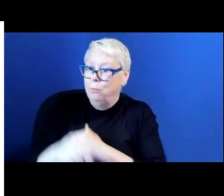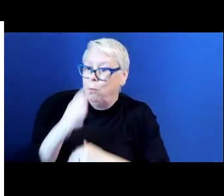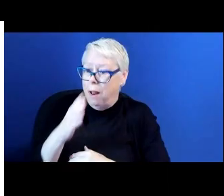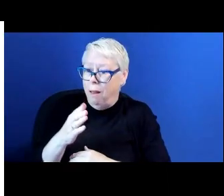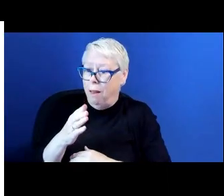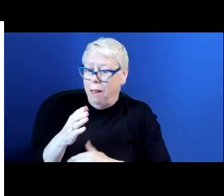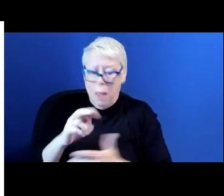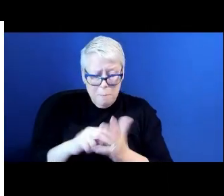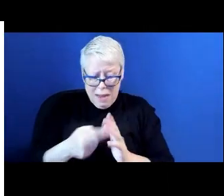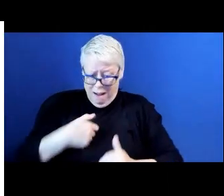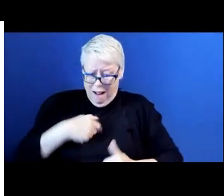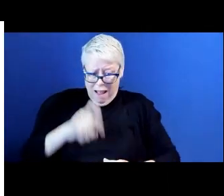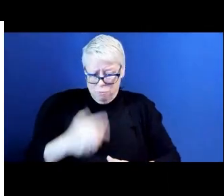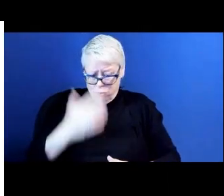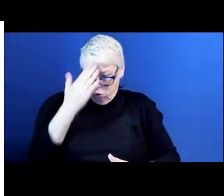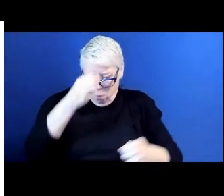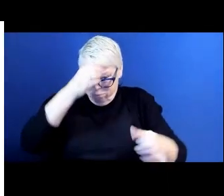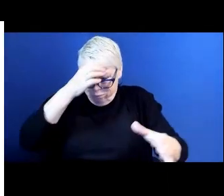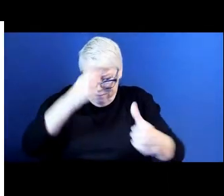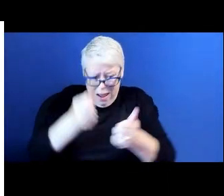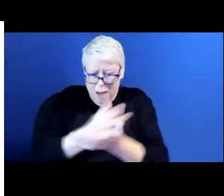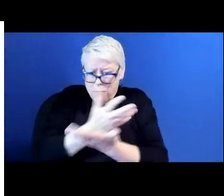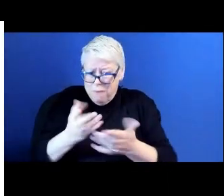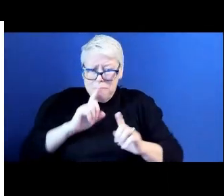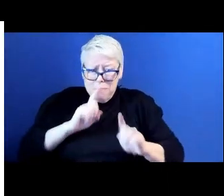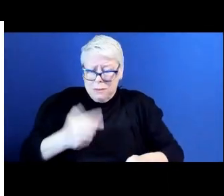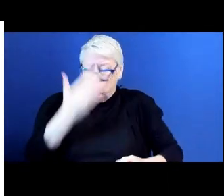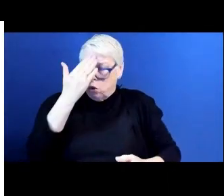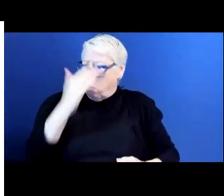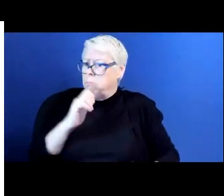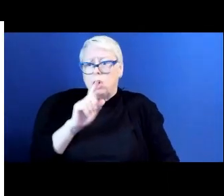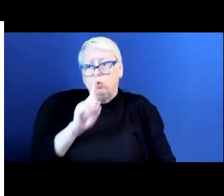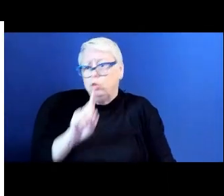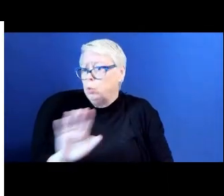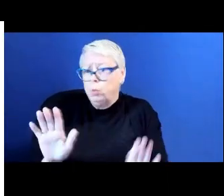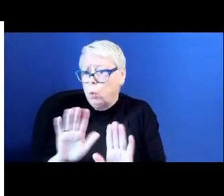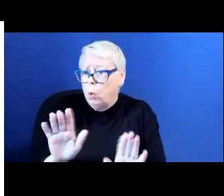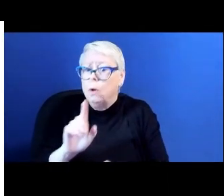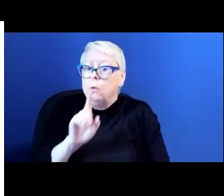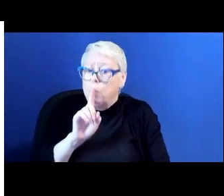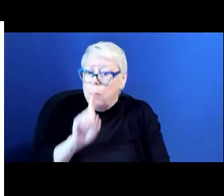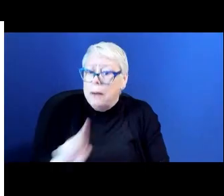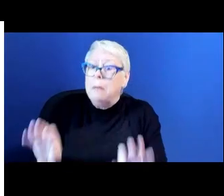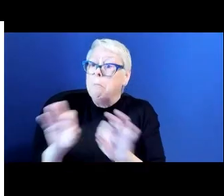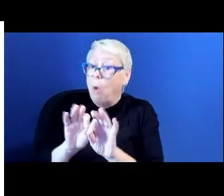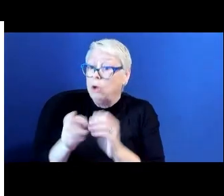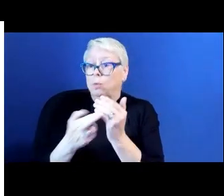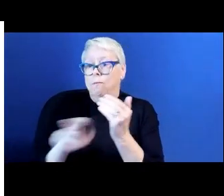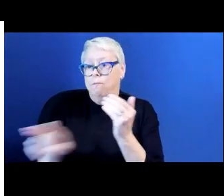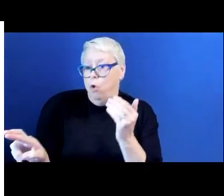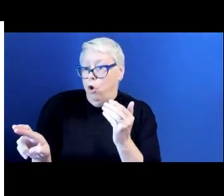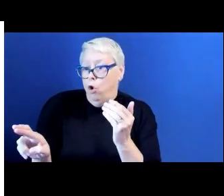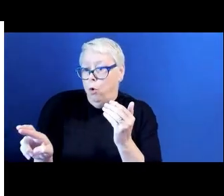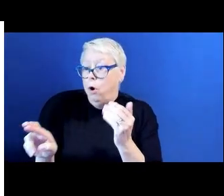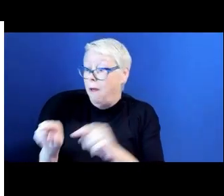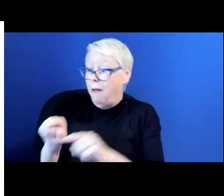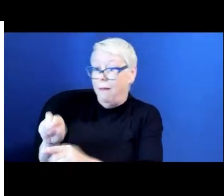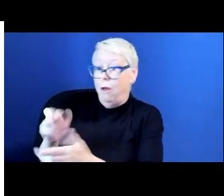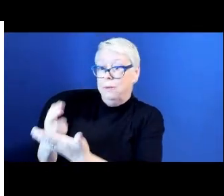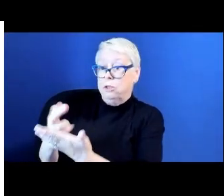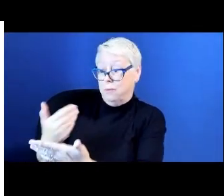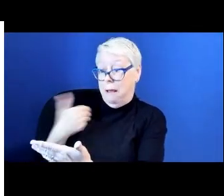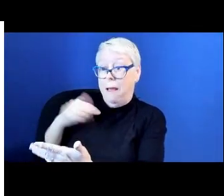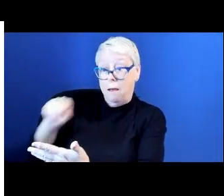or have all the knowledge. It is totally okay and important, actually, to refer individuals to other resources if